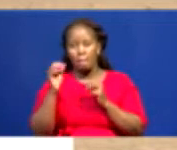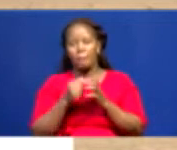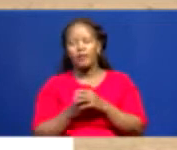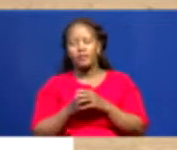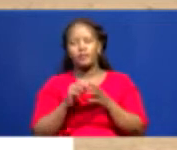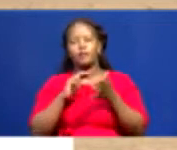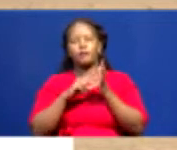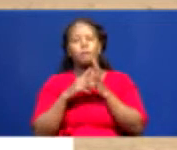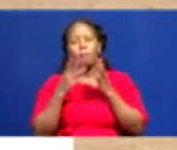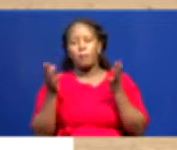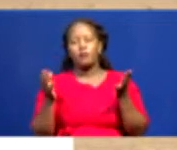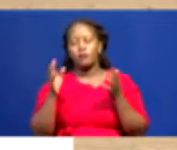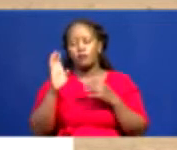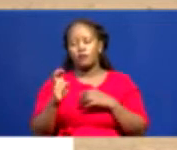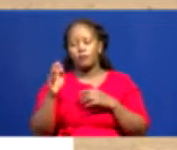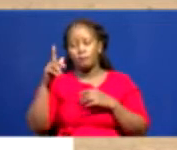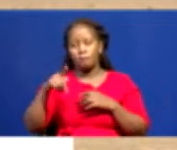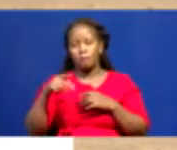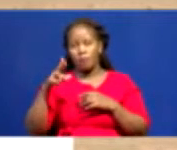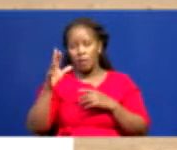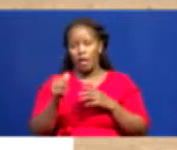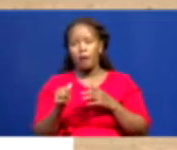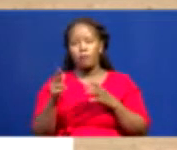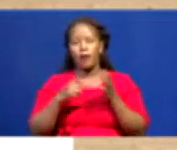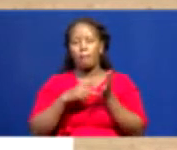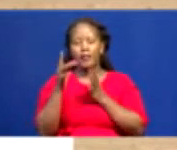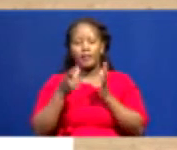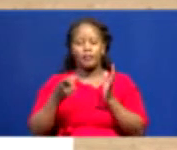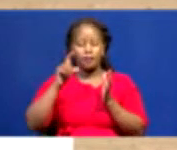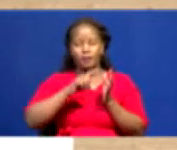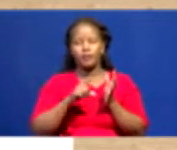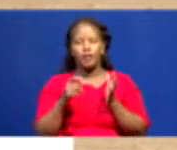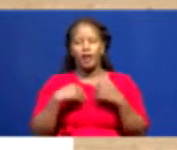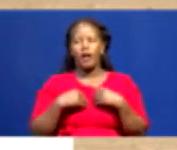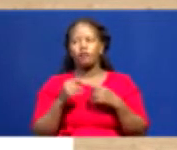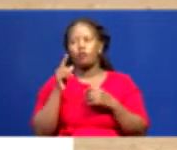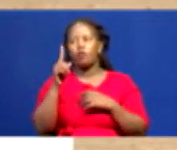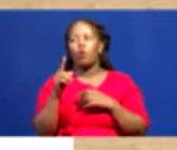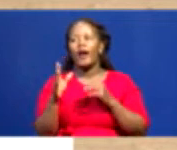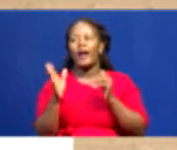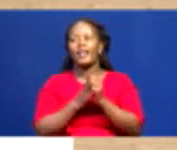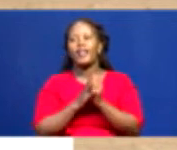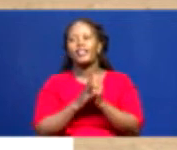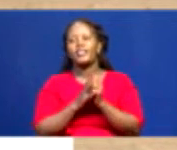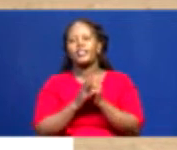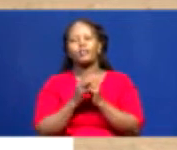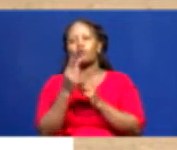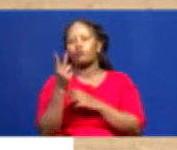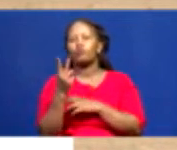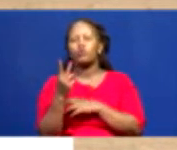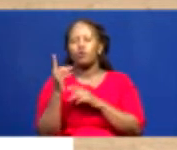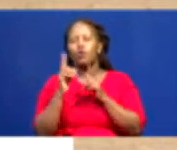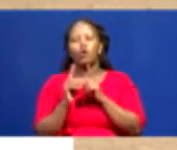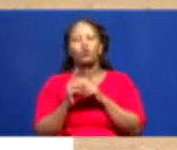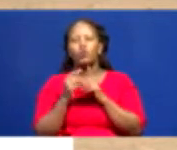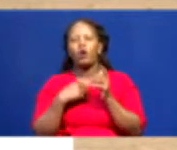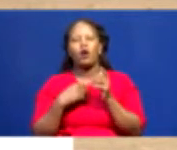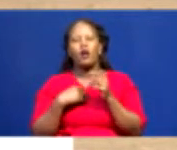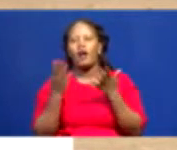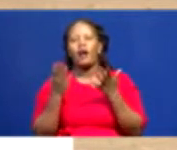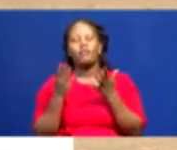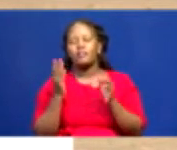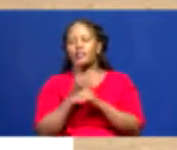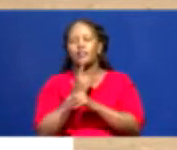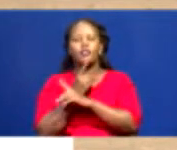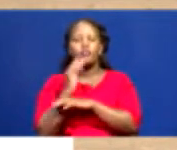saw EPRA raise the prices of fuel to about 192 shillings. It's different across